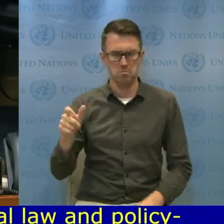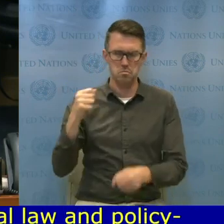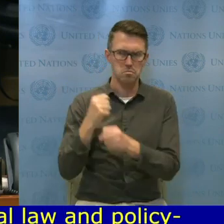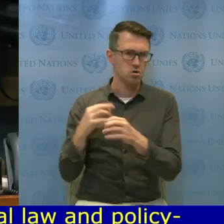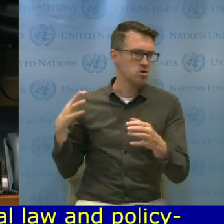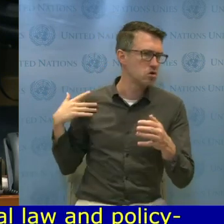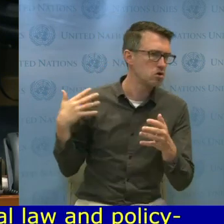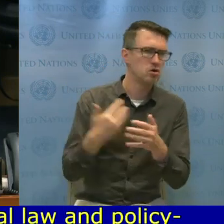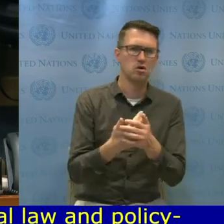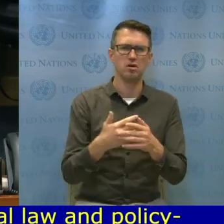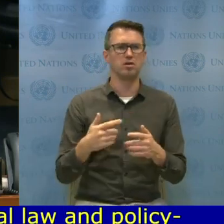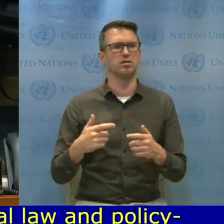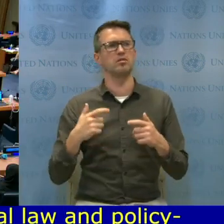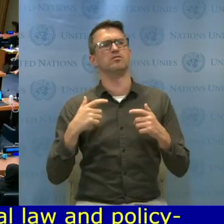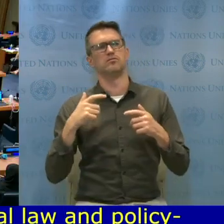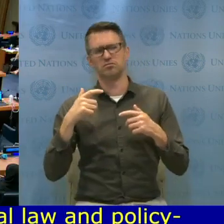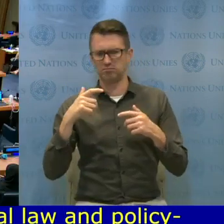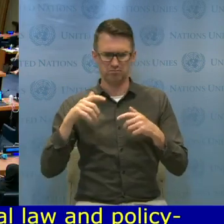Thank you, Madam Chairman.